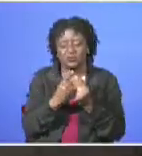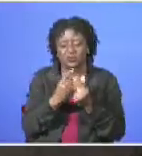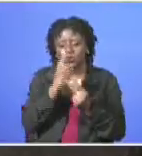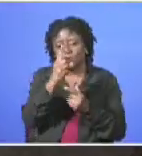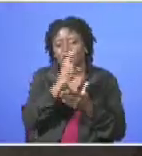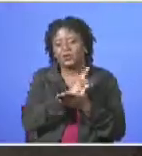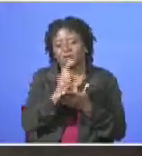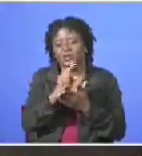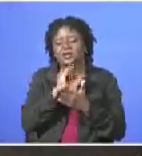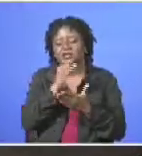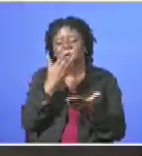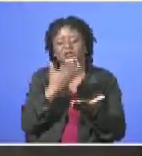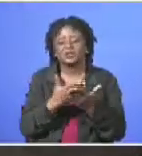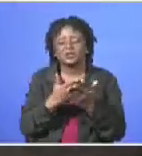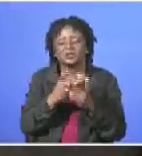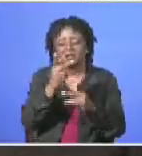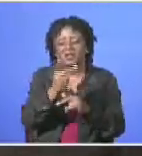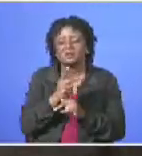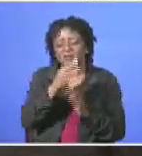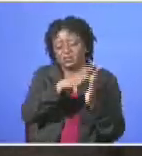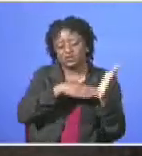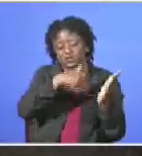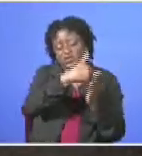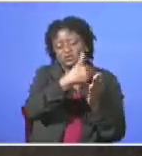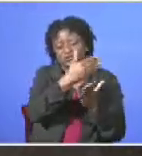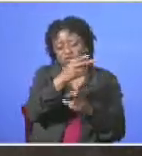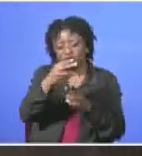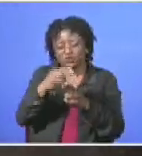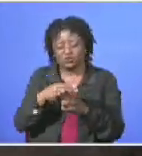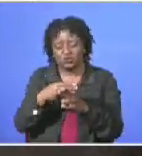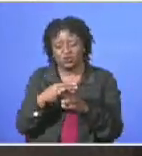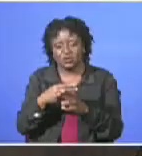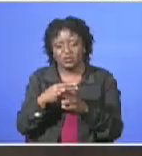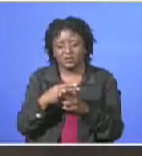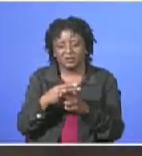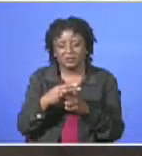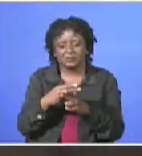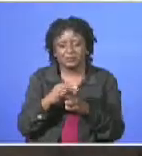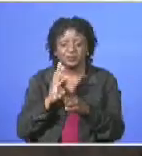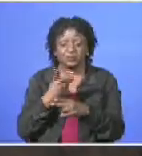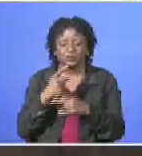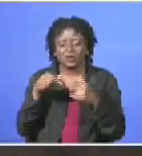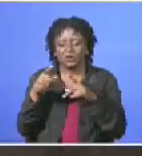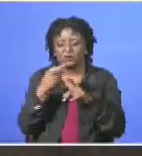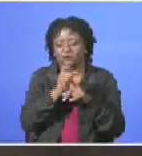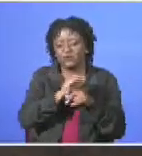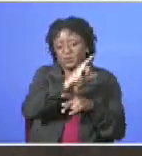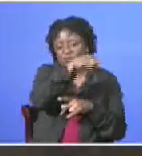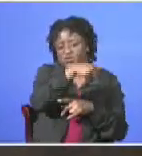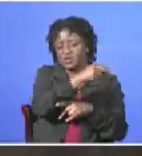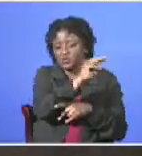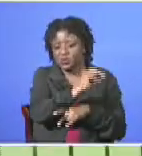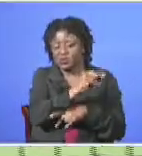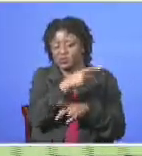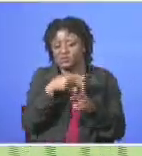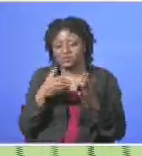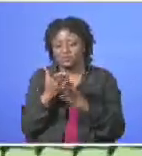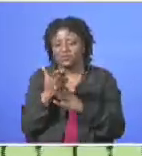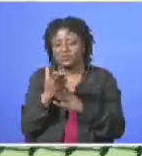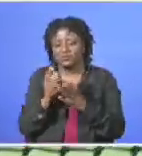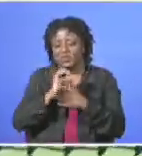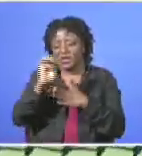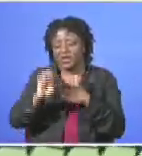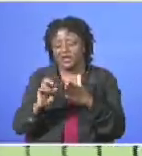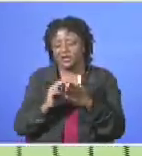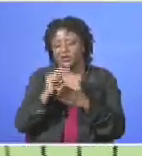good. Keep the schedules a little bit shorter because we have a very demanding year. I mean, we go from January through the end of November, early December.